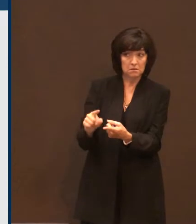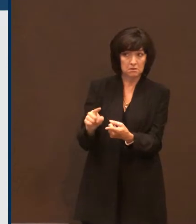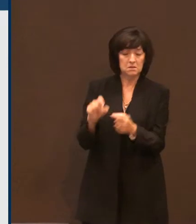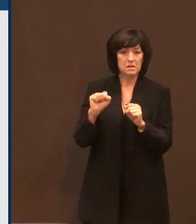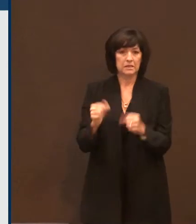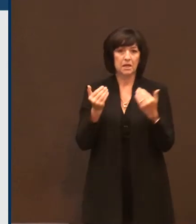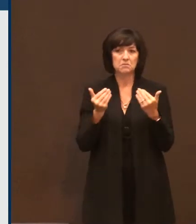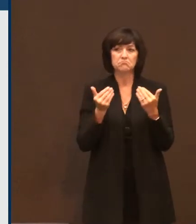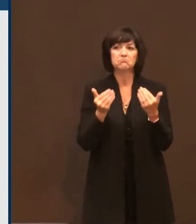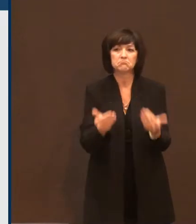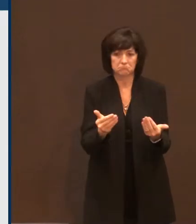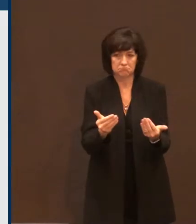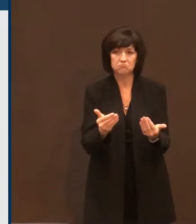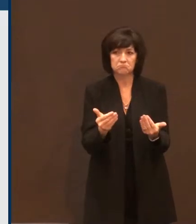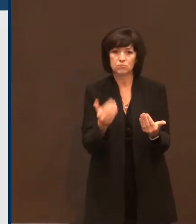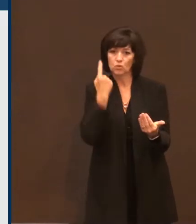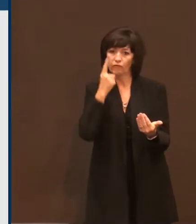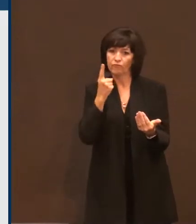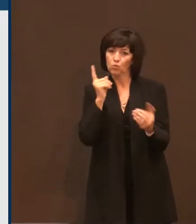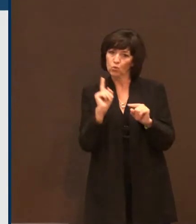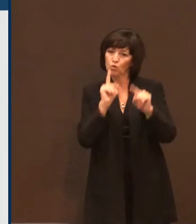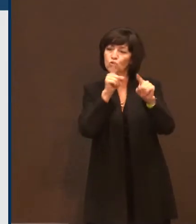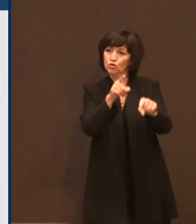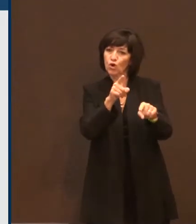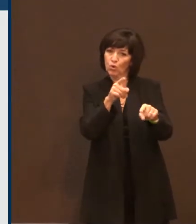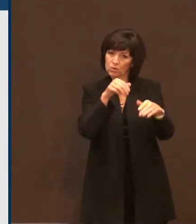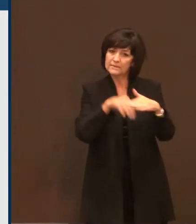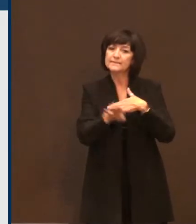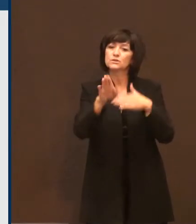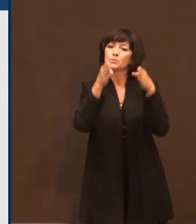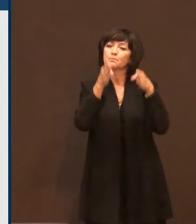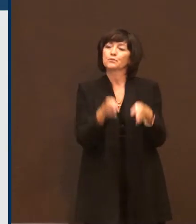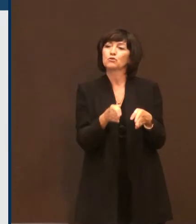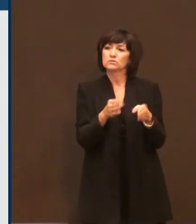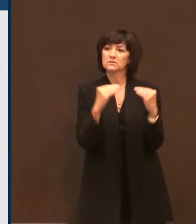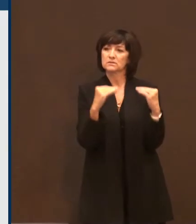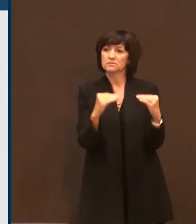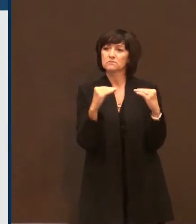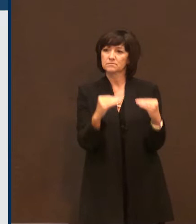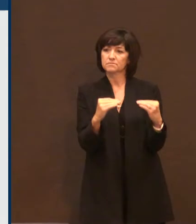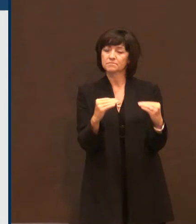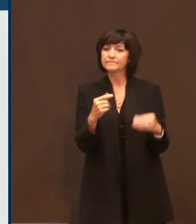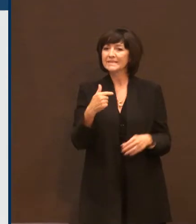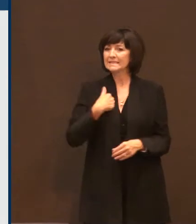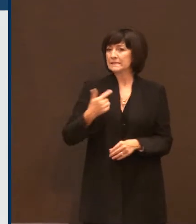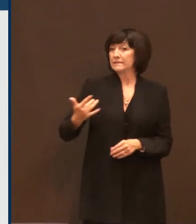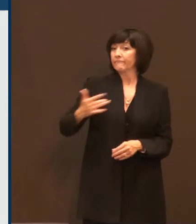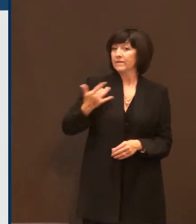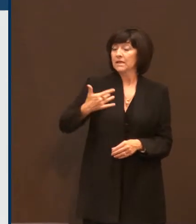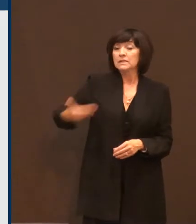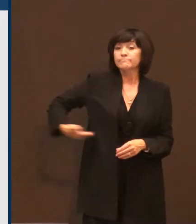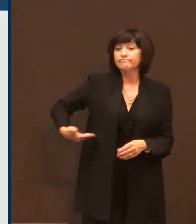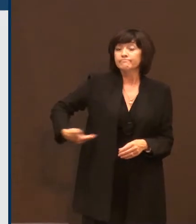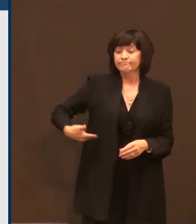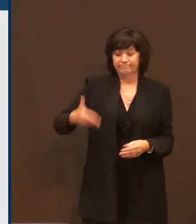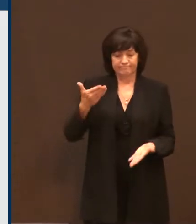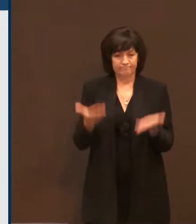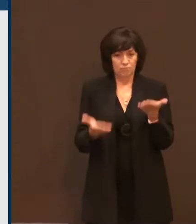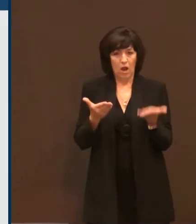possible. My own view is that we're likely to be in that yellow category as we move into the end of